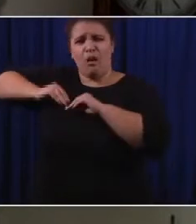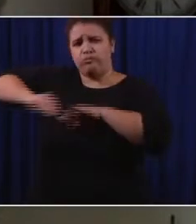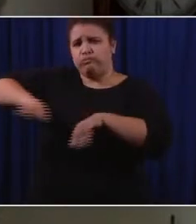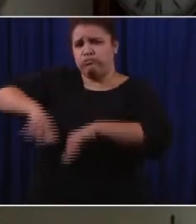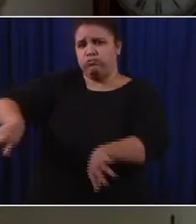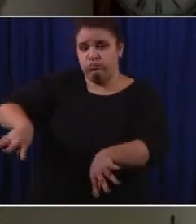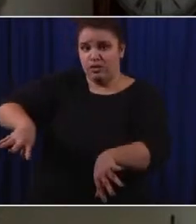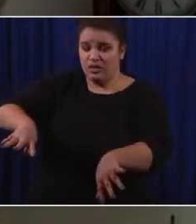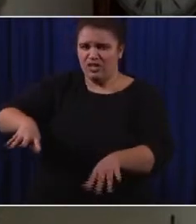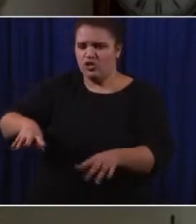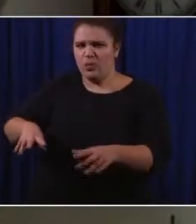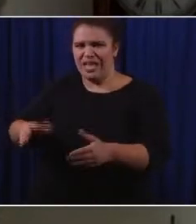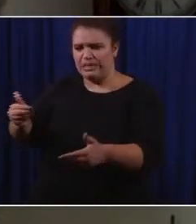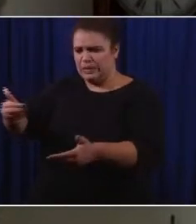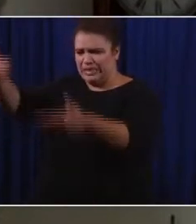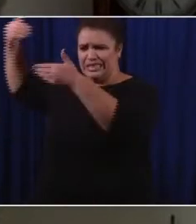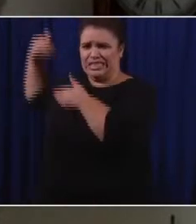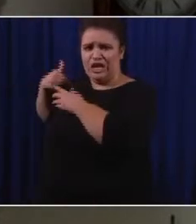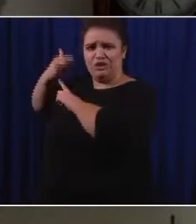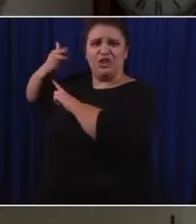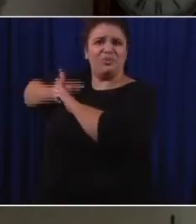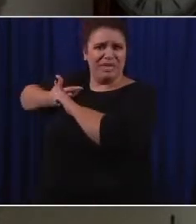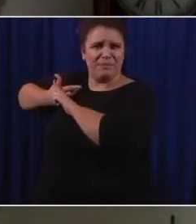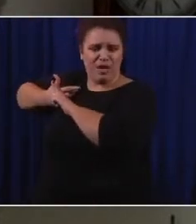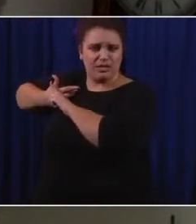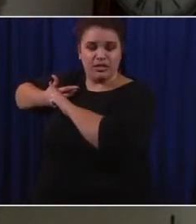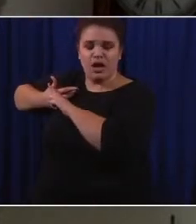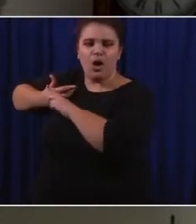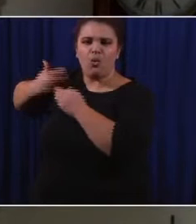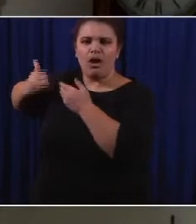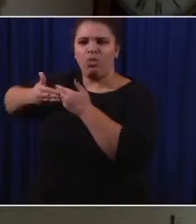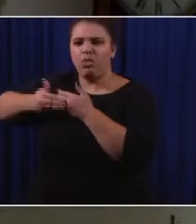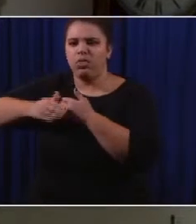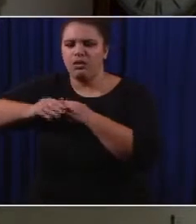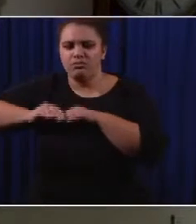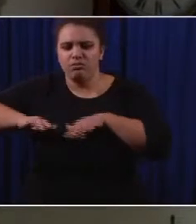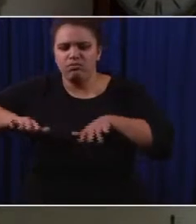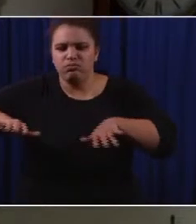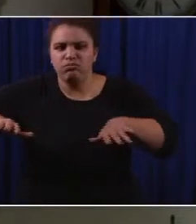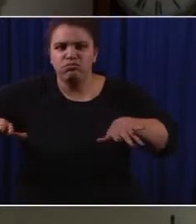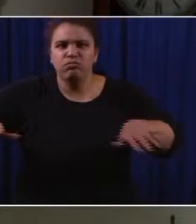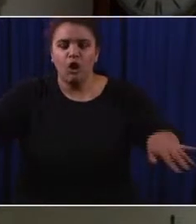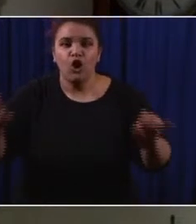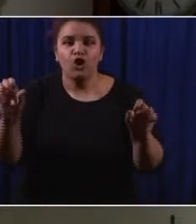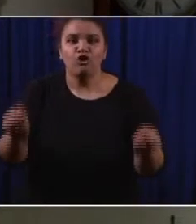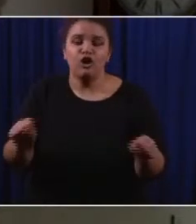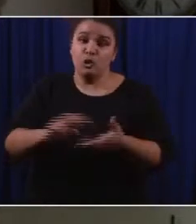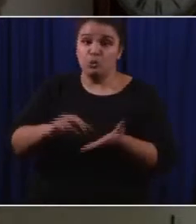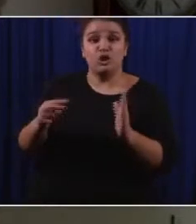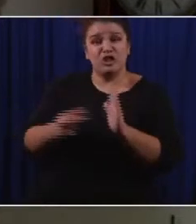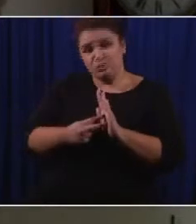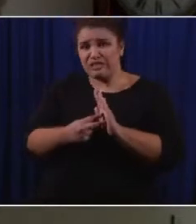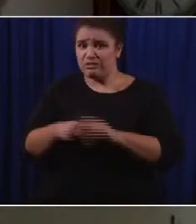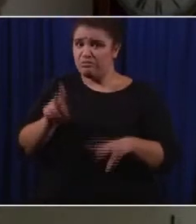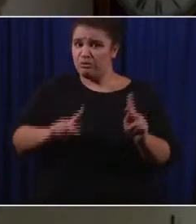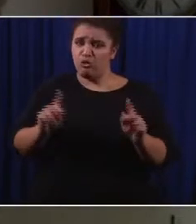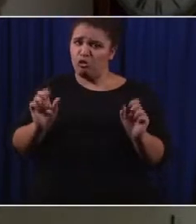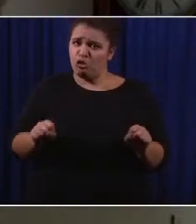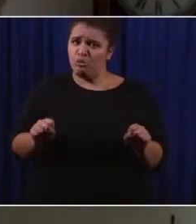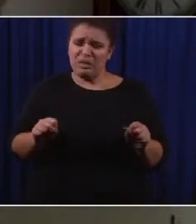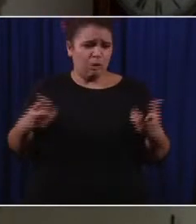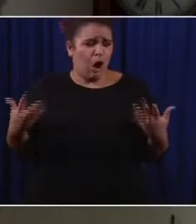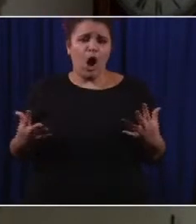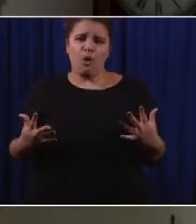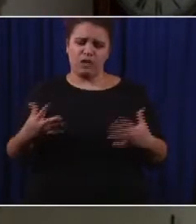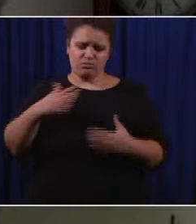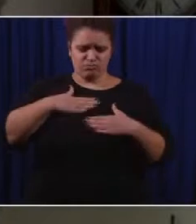time period during which people could have contracted the virus and the immunity could have gone from strong prevalence, easily detectable, like